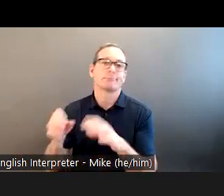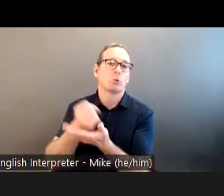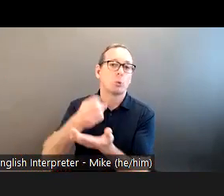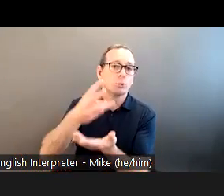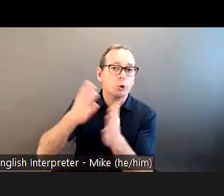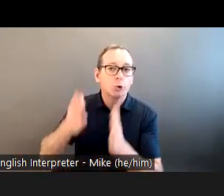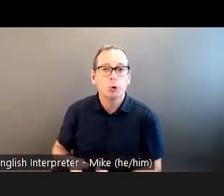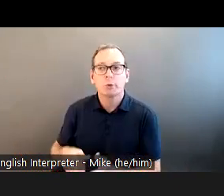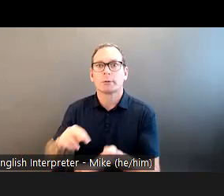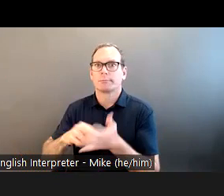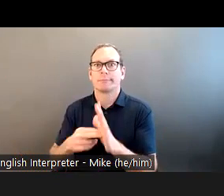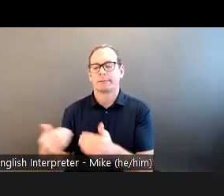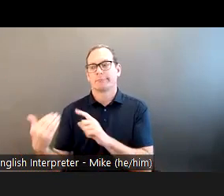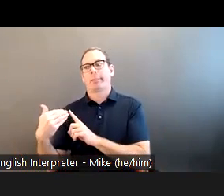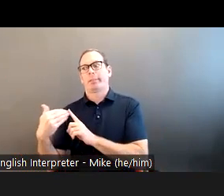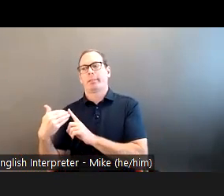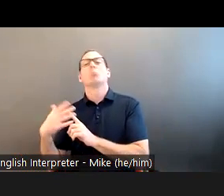person.